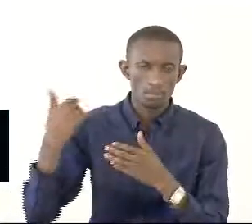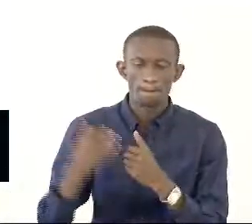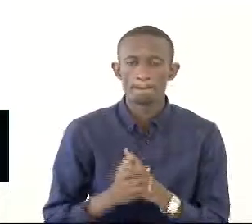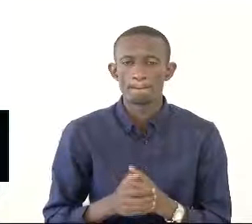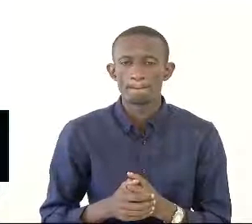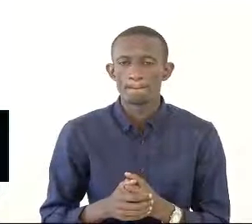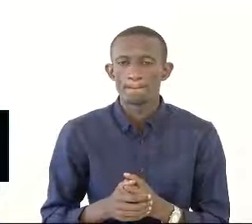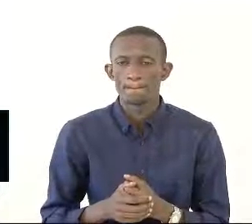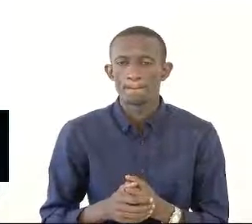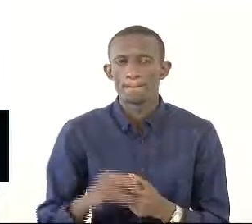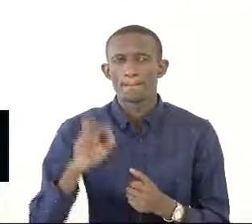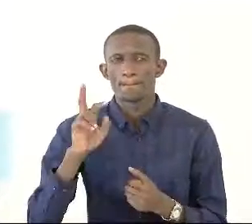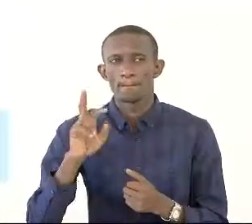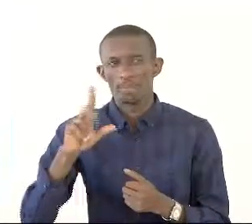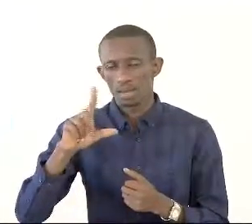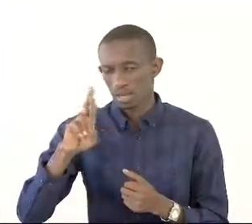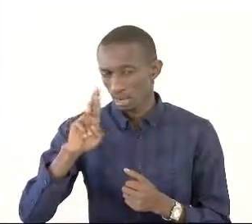Radioactive